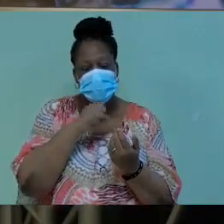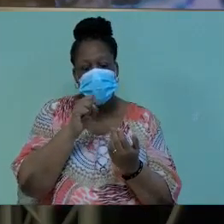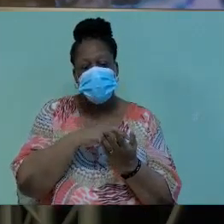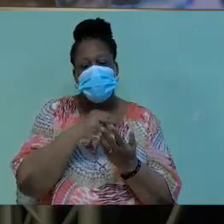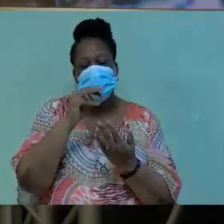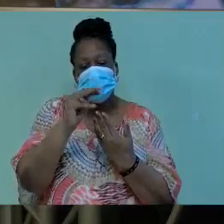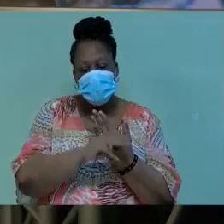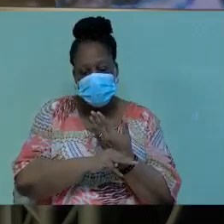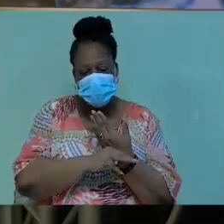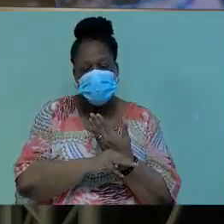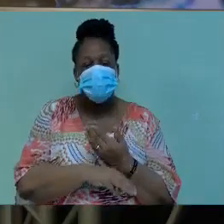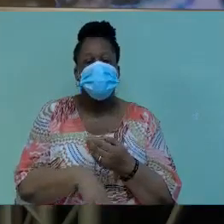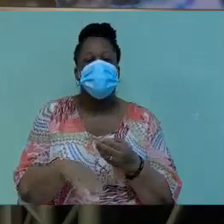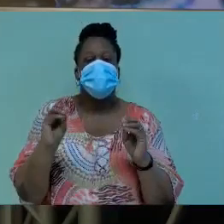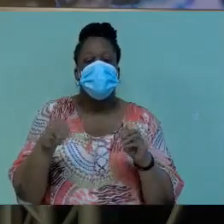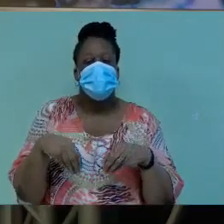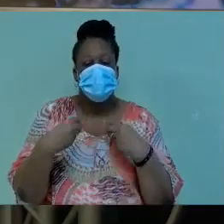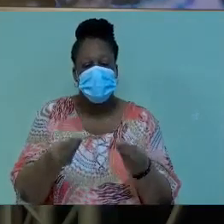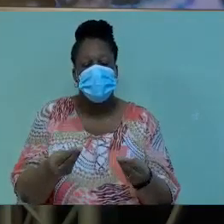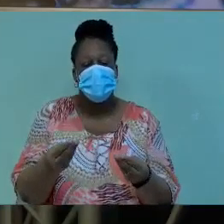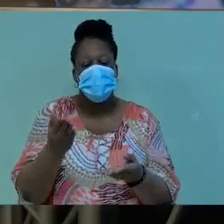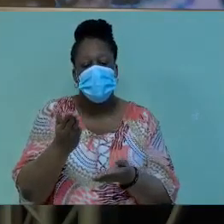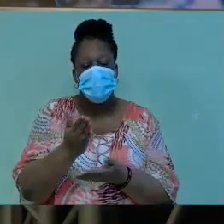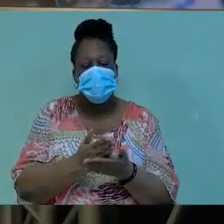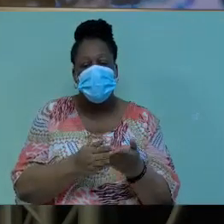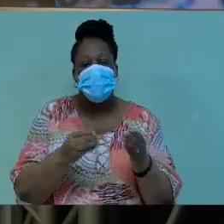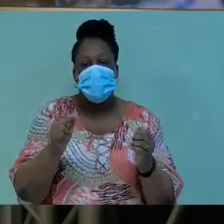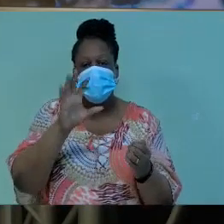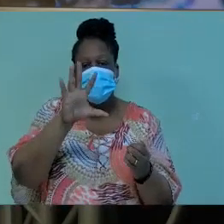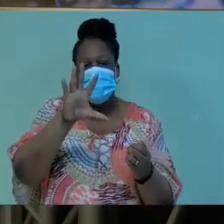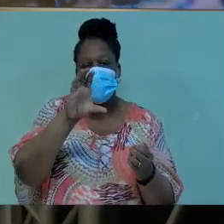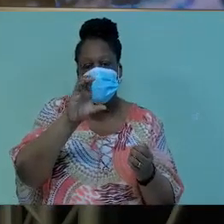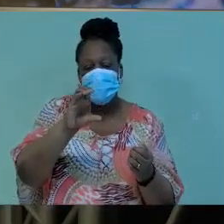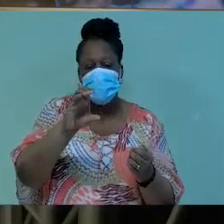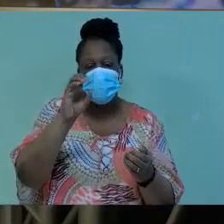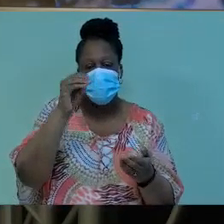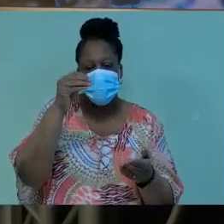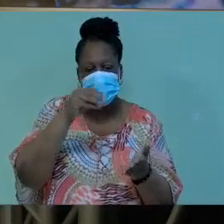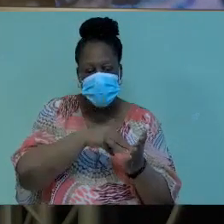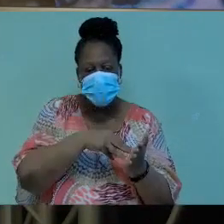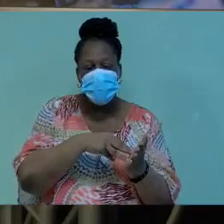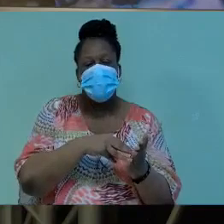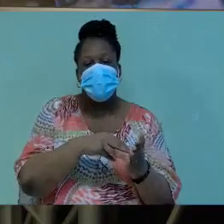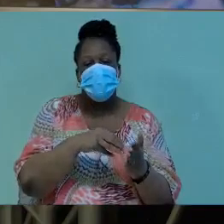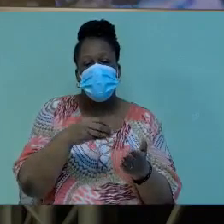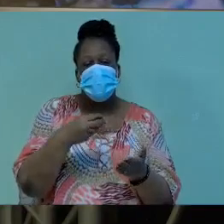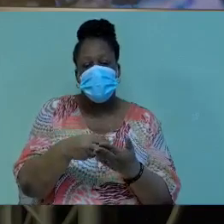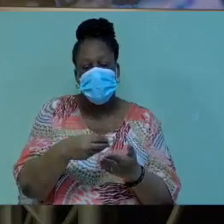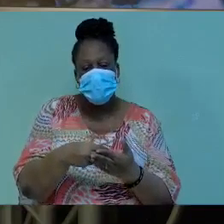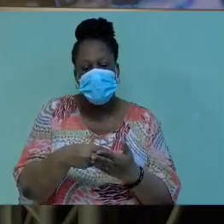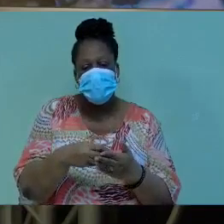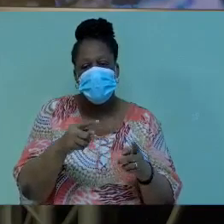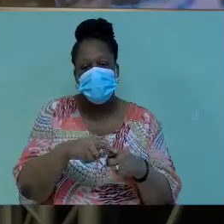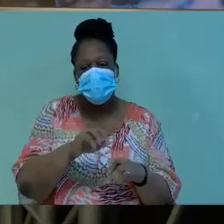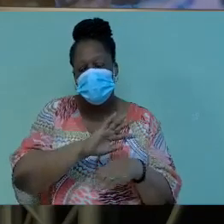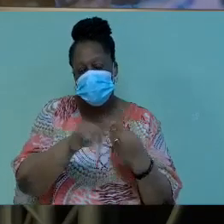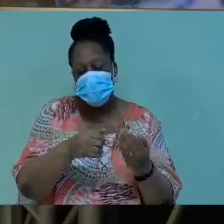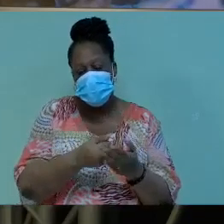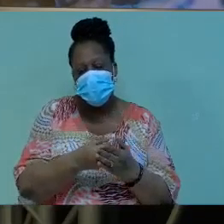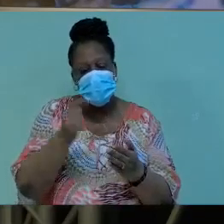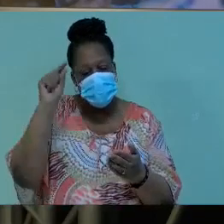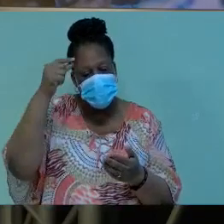approved grant funding in the sum of $500,000 each to each member of government of the